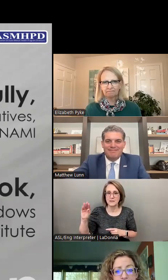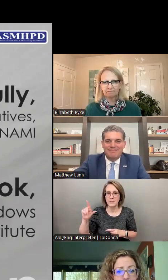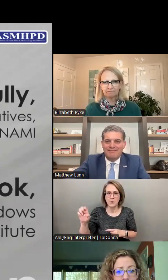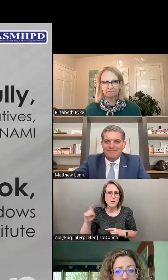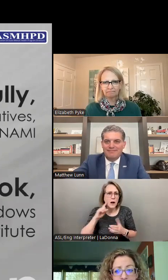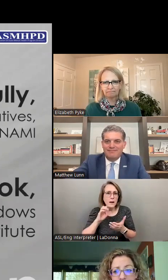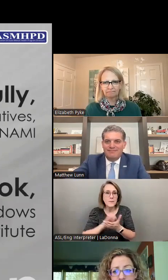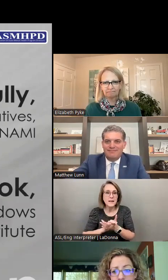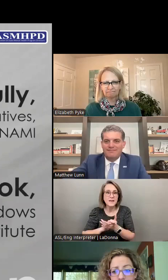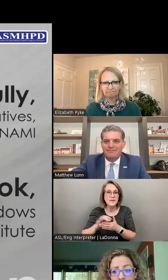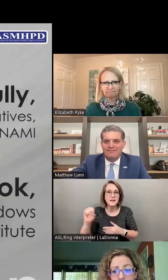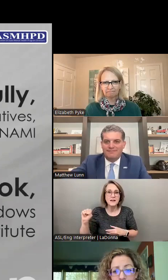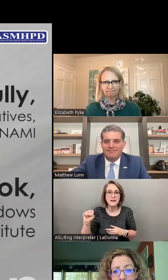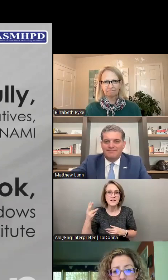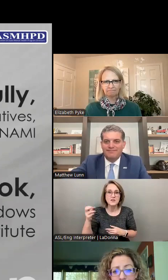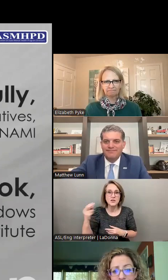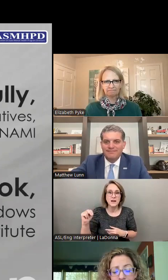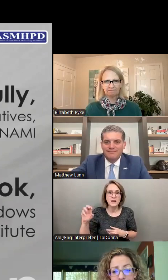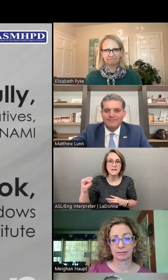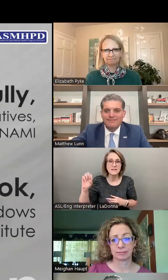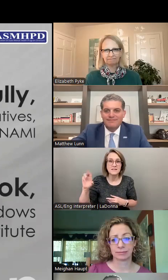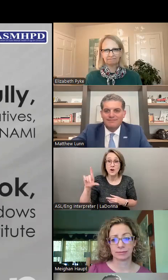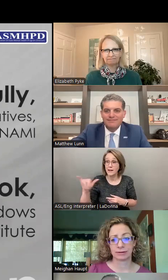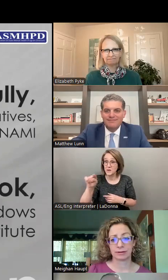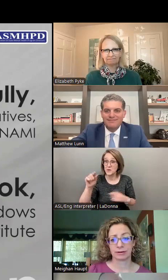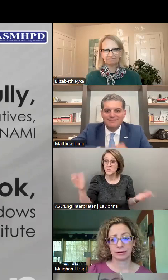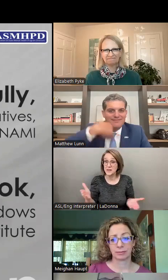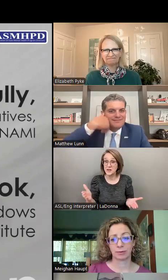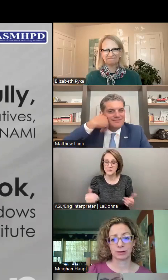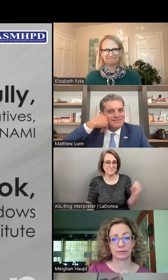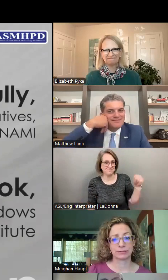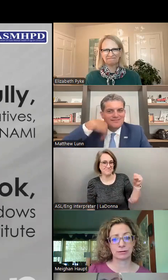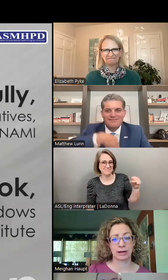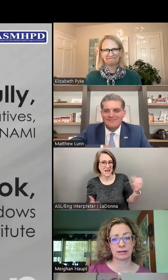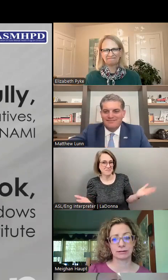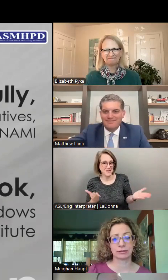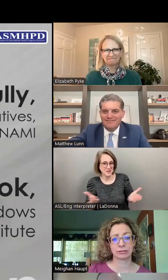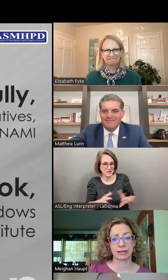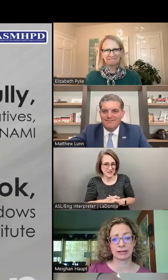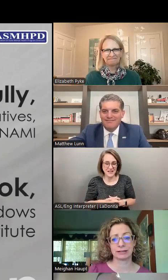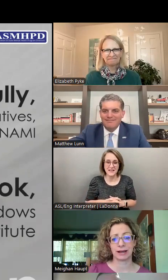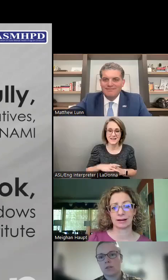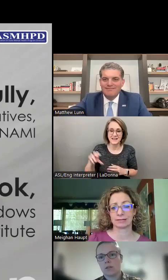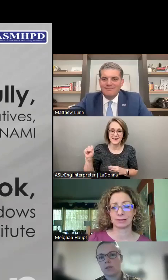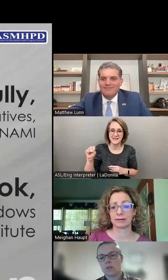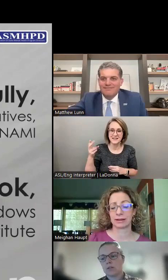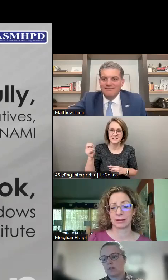Shannon Scully. Shannon, are you on? I am. Wonderful. So,